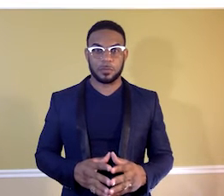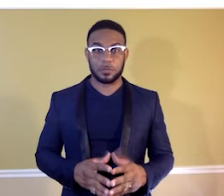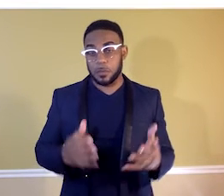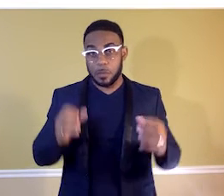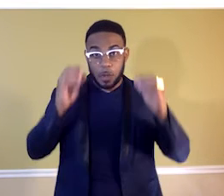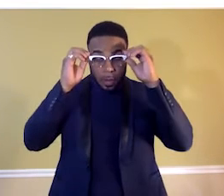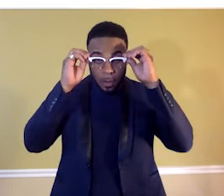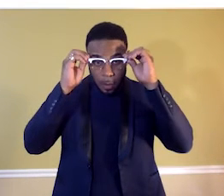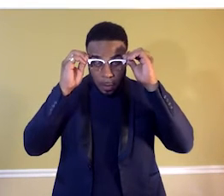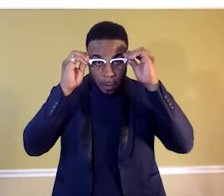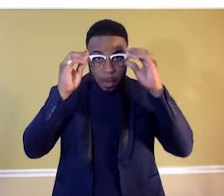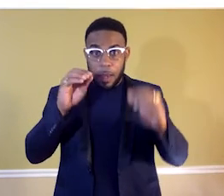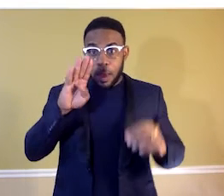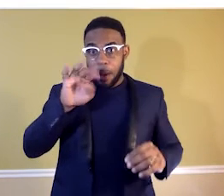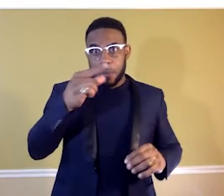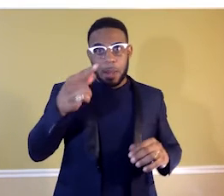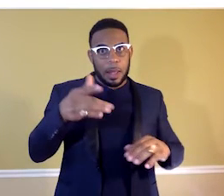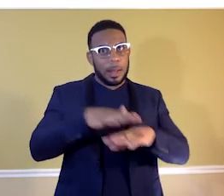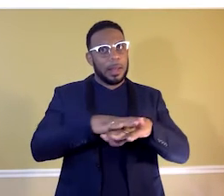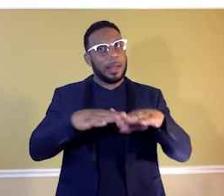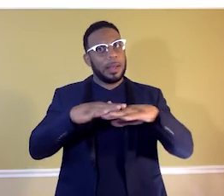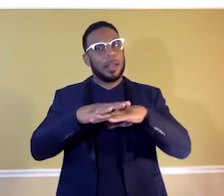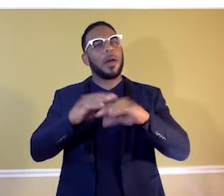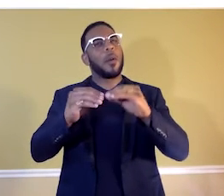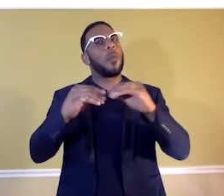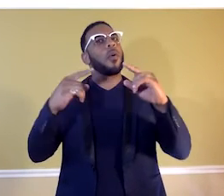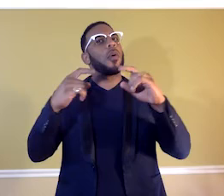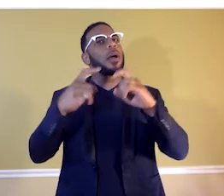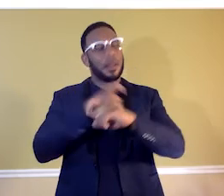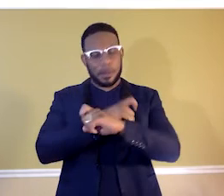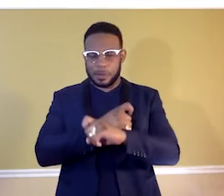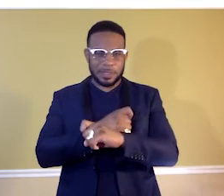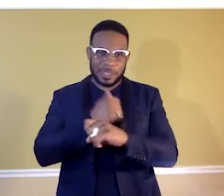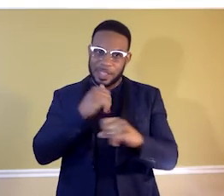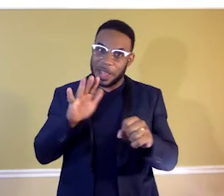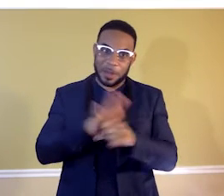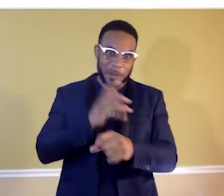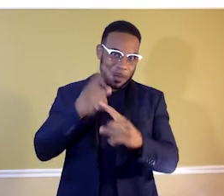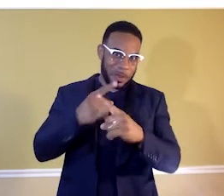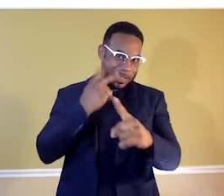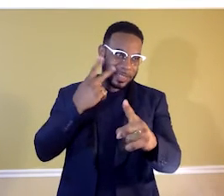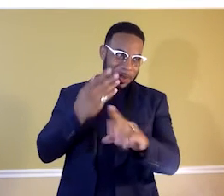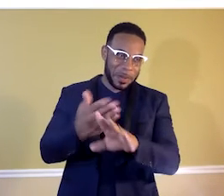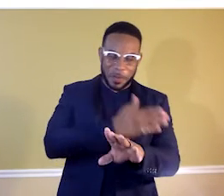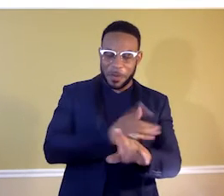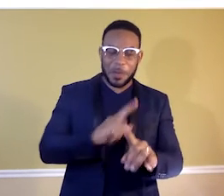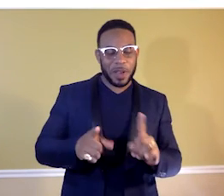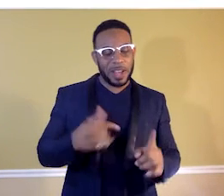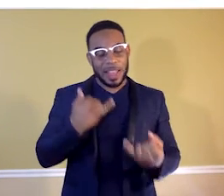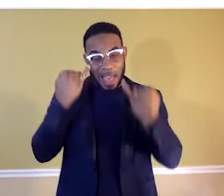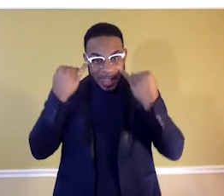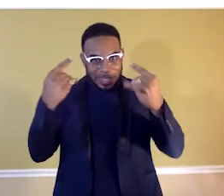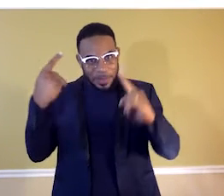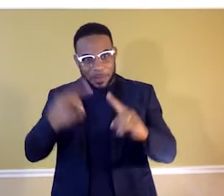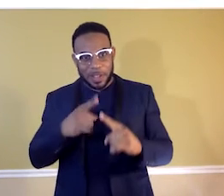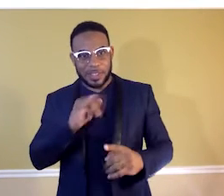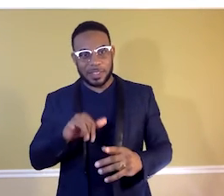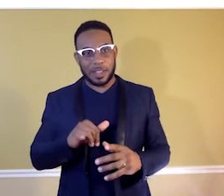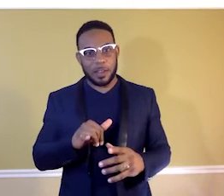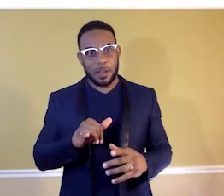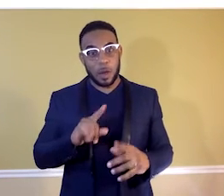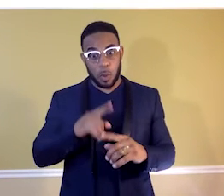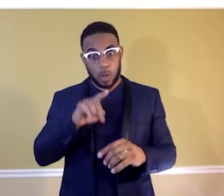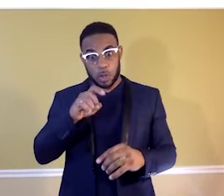So the blog layer is the most complicated one. So it's not even completely working, as we saw earlier. There's some bugs still in it. But the idea is that